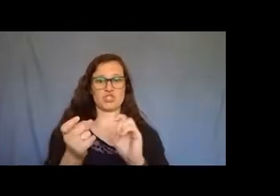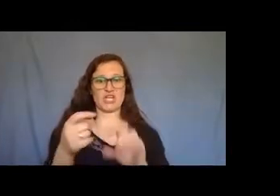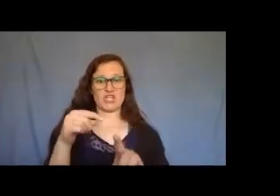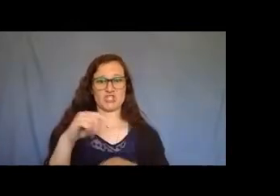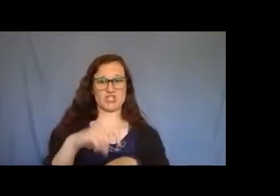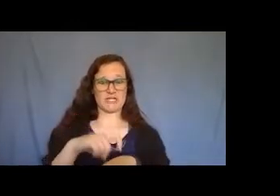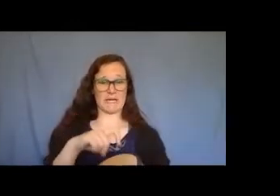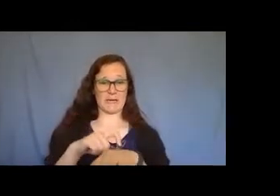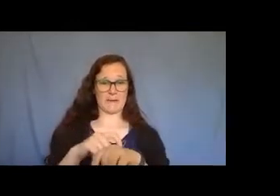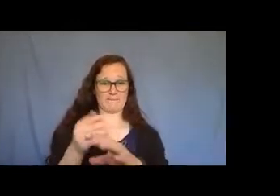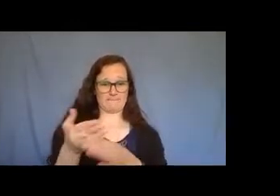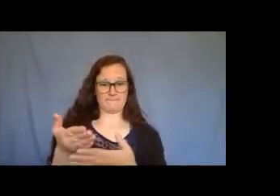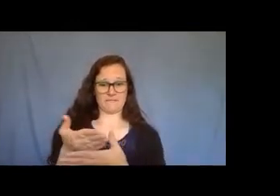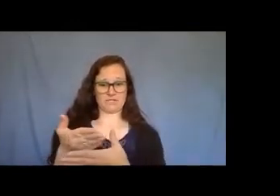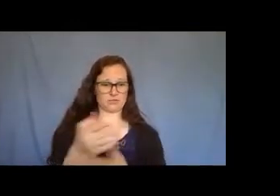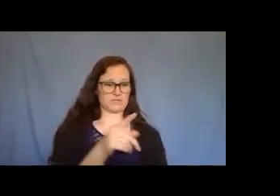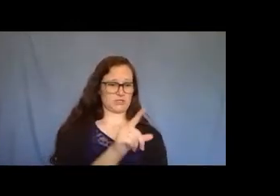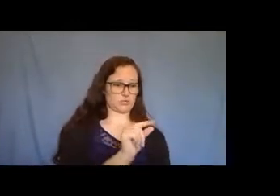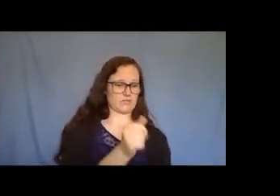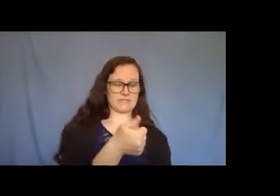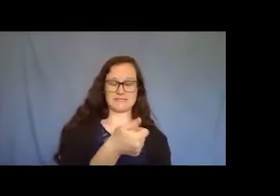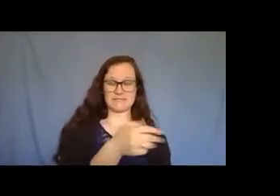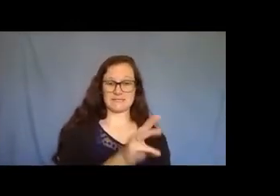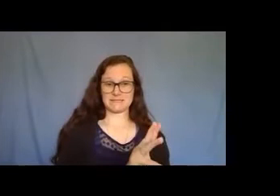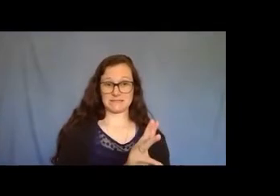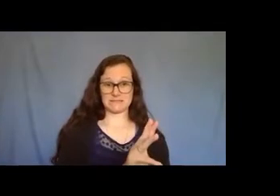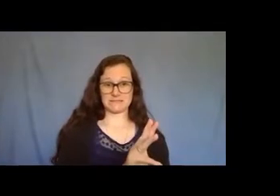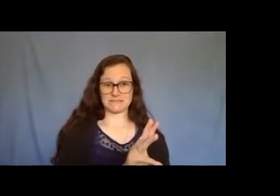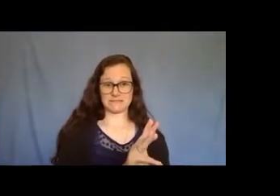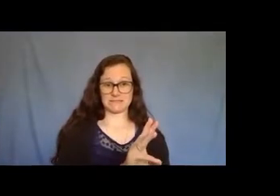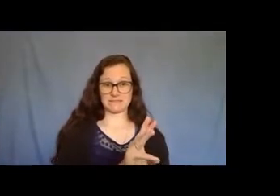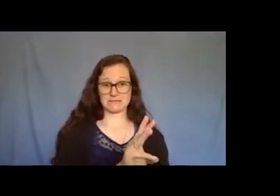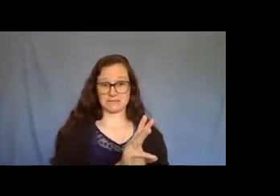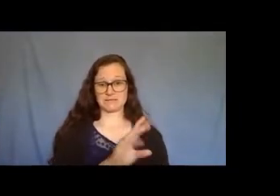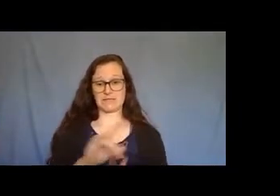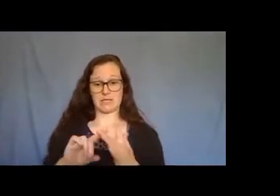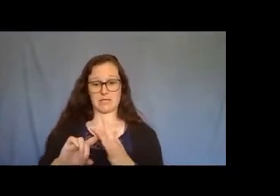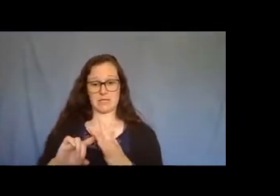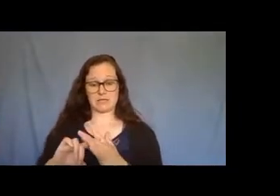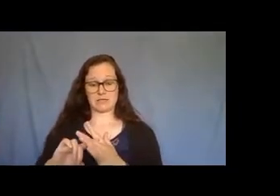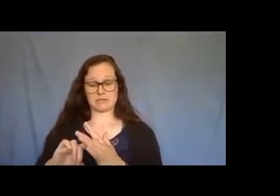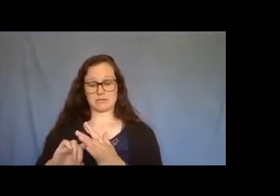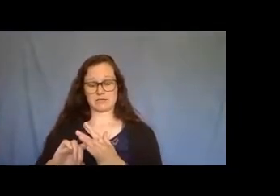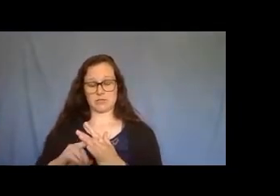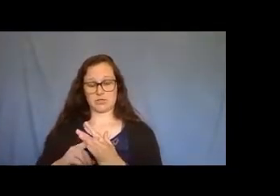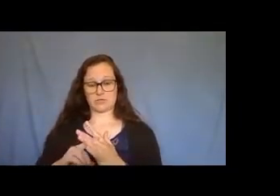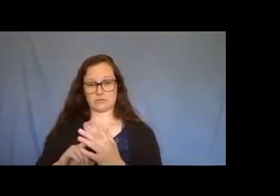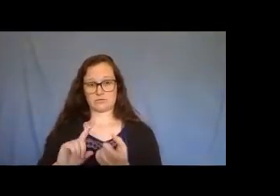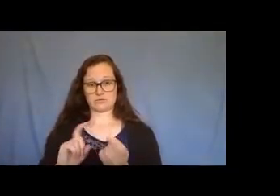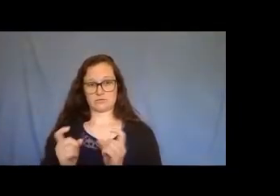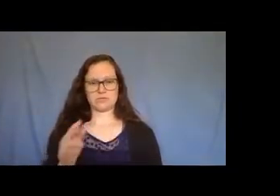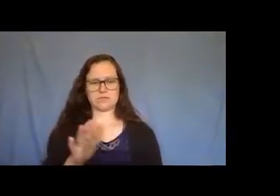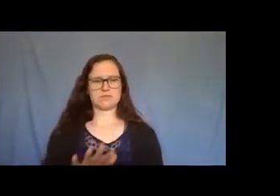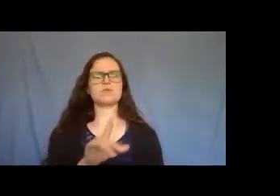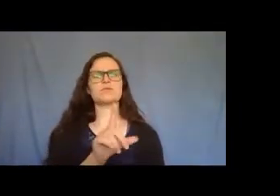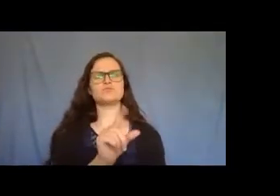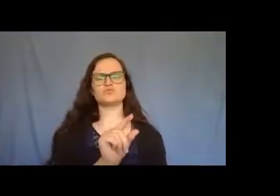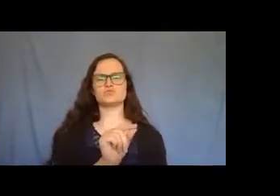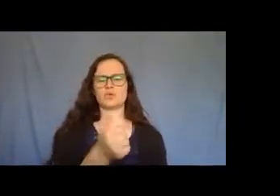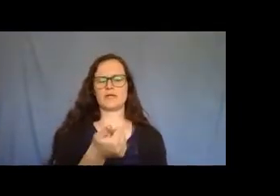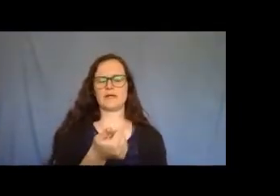and the first change in our change point analysis is the 2015 Gold King mine